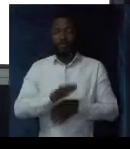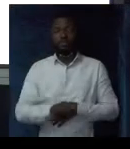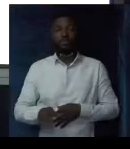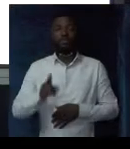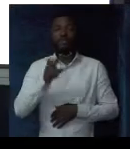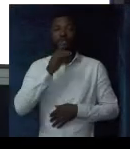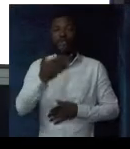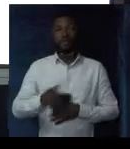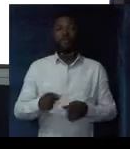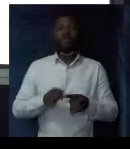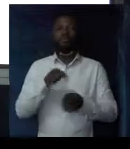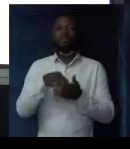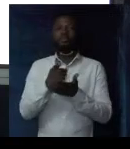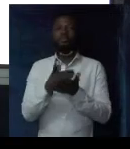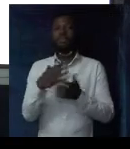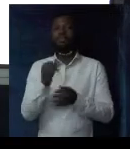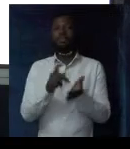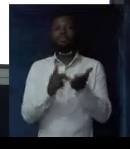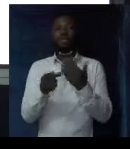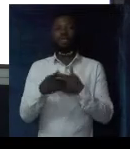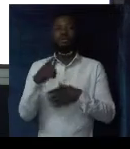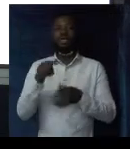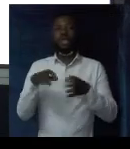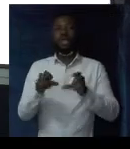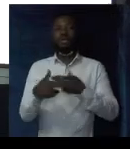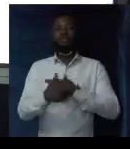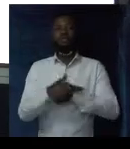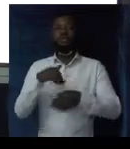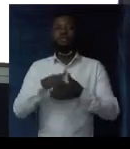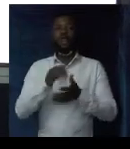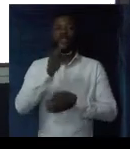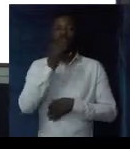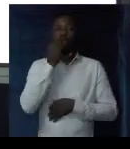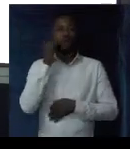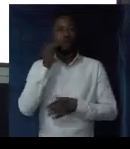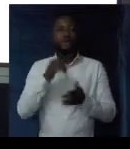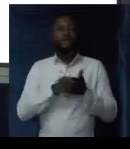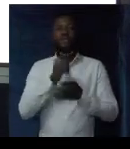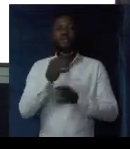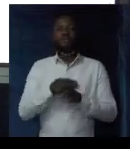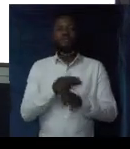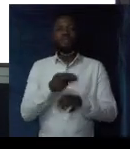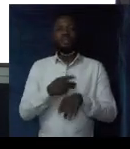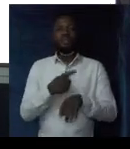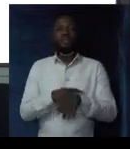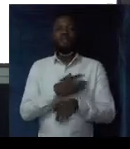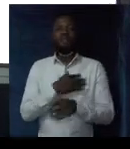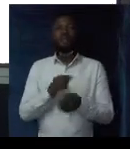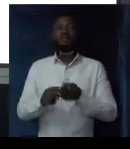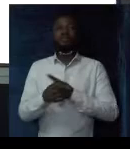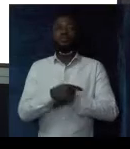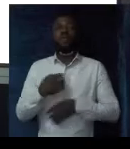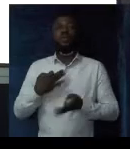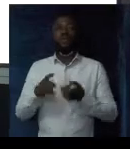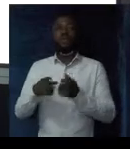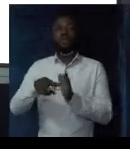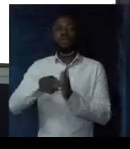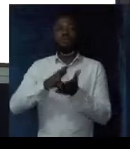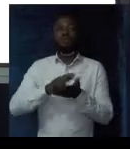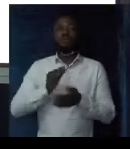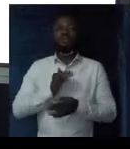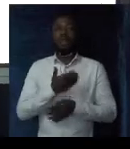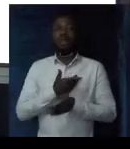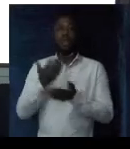Hello children, you're welcome to this segment of the program, The Classroom in Your Home. It is mathematics time, and today we